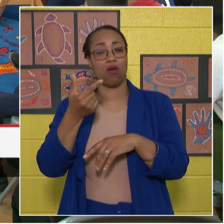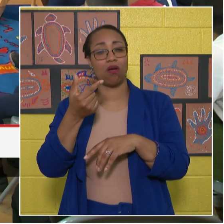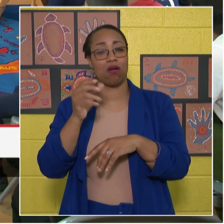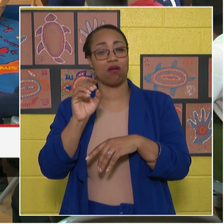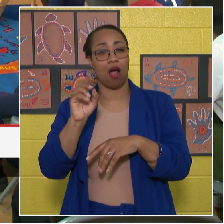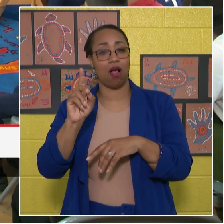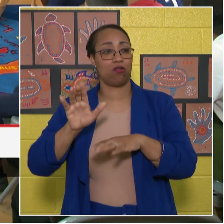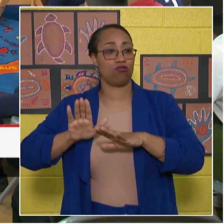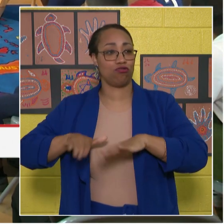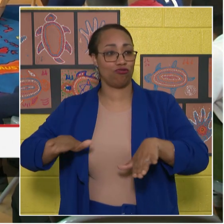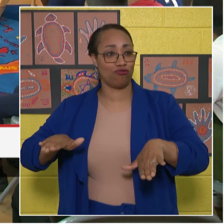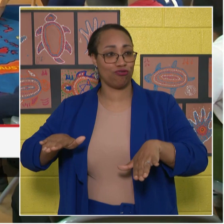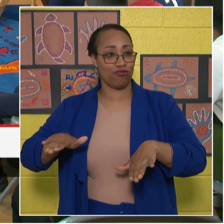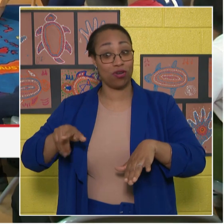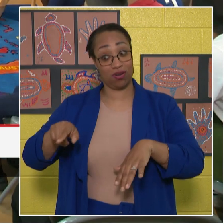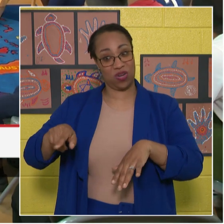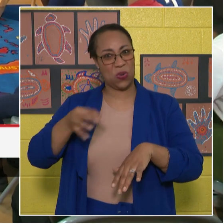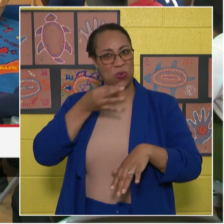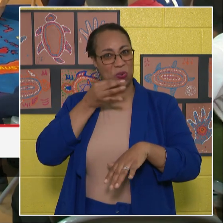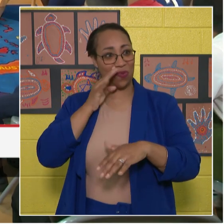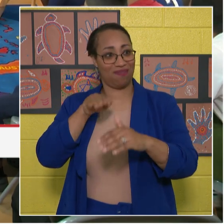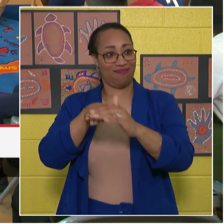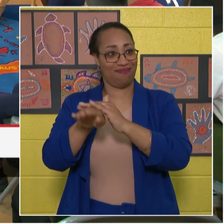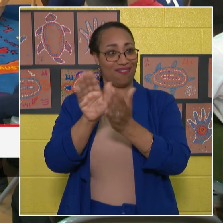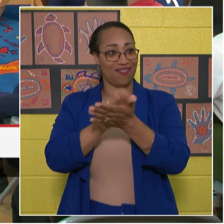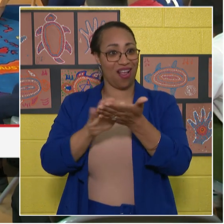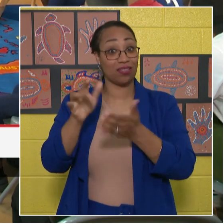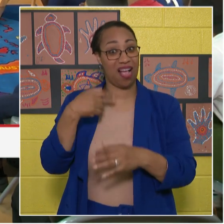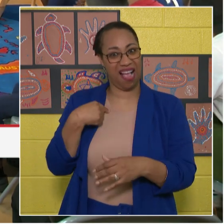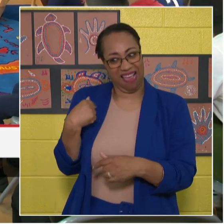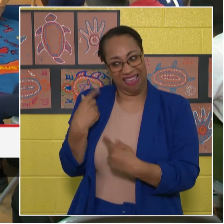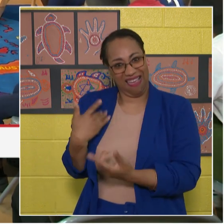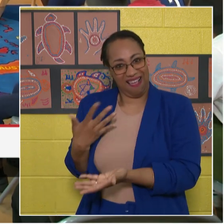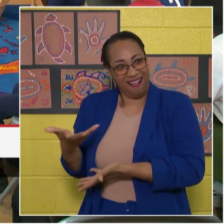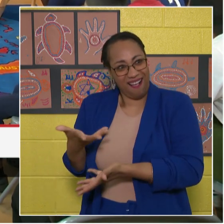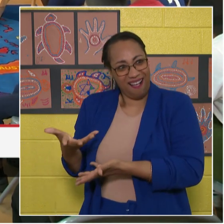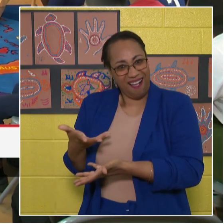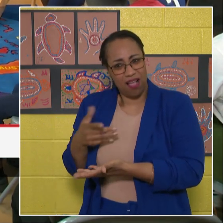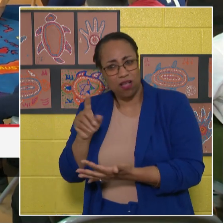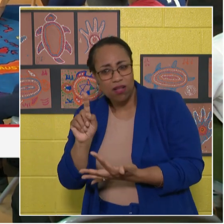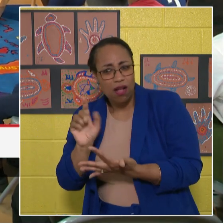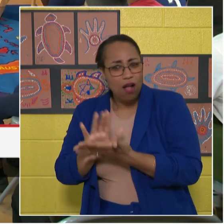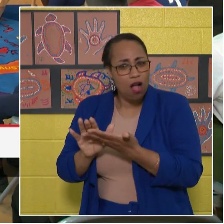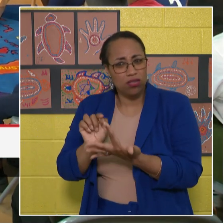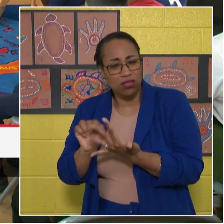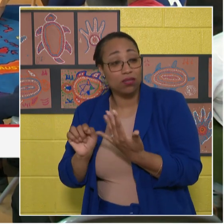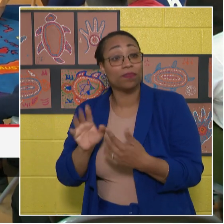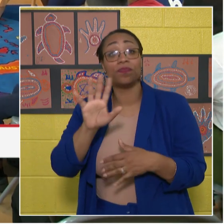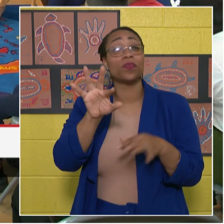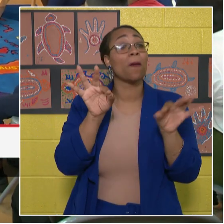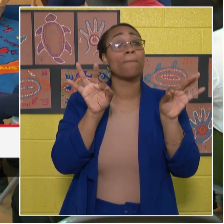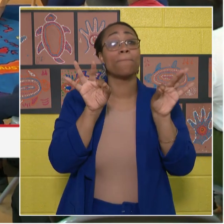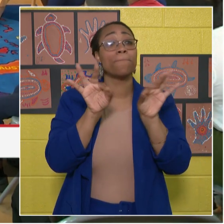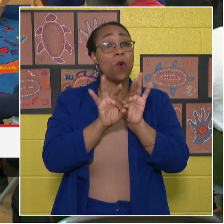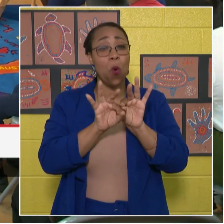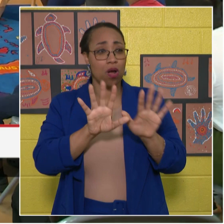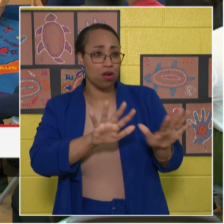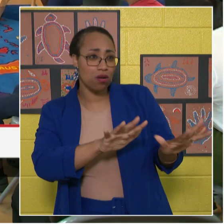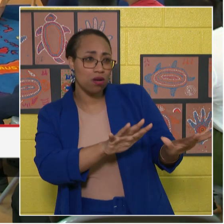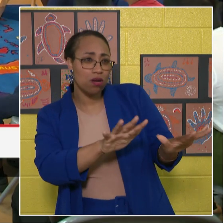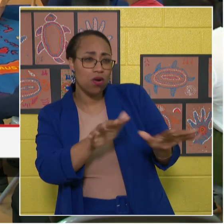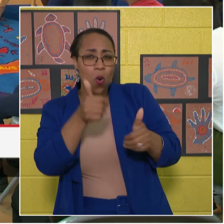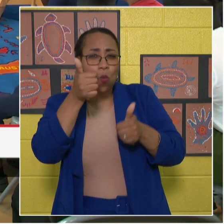what's important is that you go to a school where you think you're going to have a great experience and that you finish,